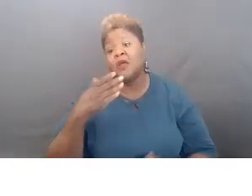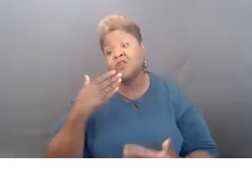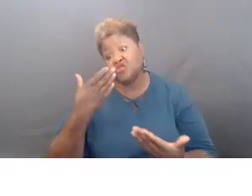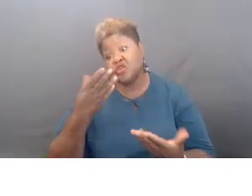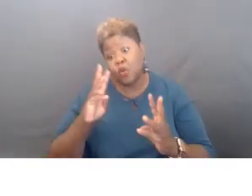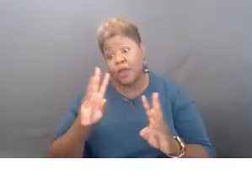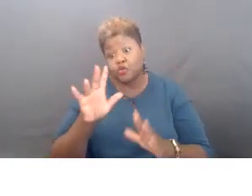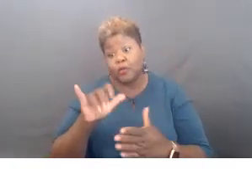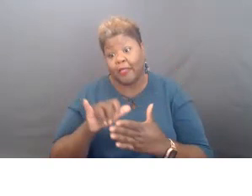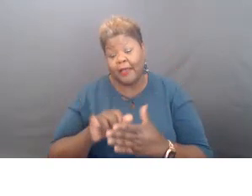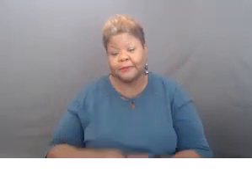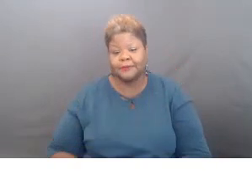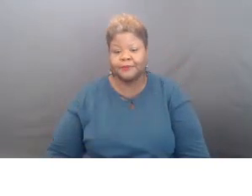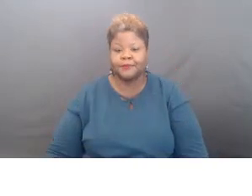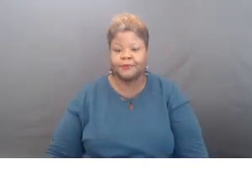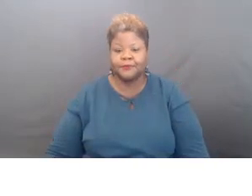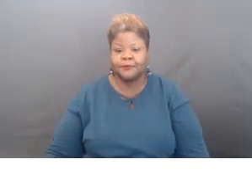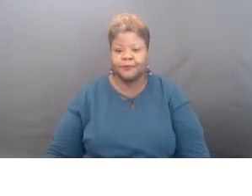things.